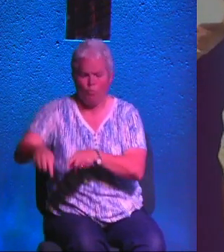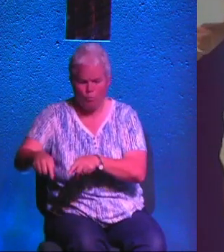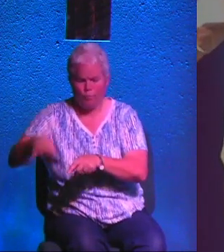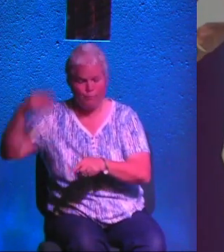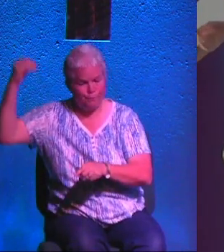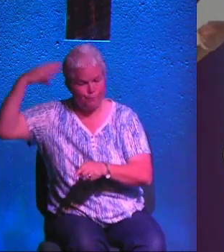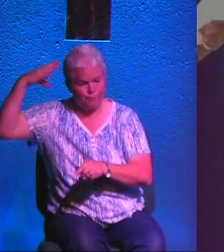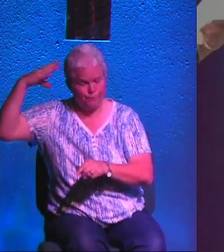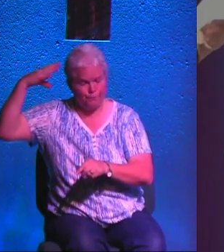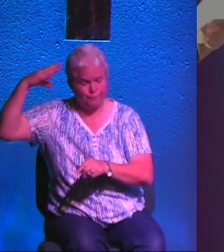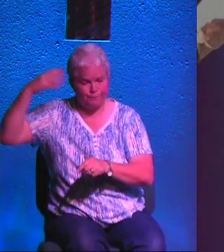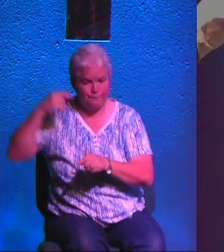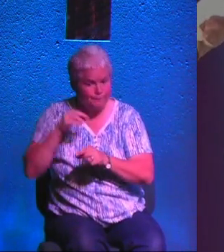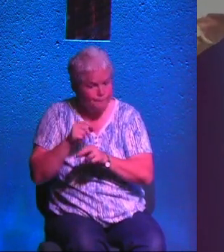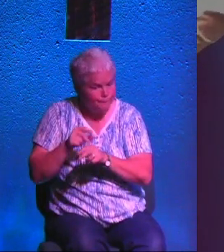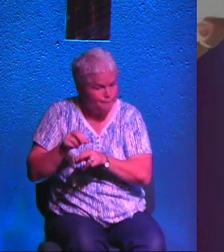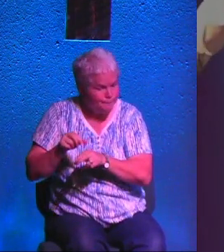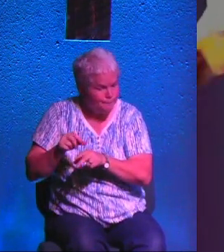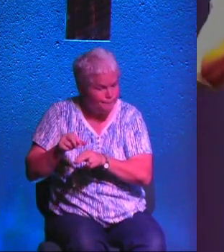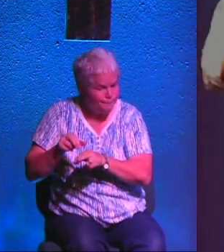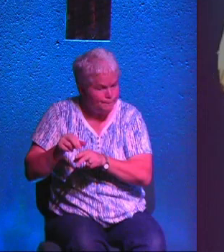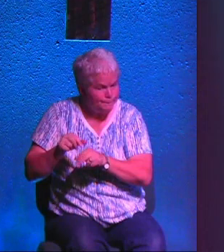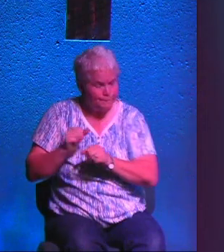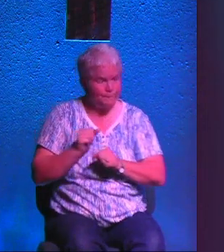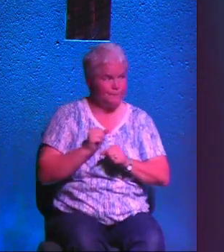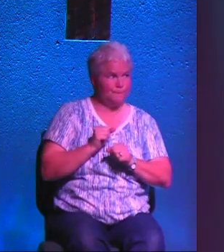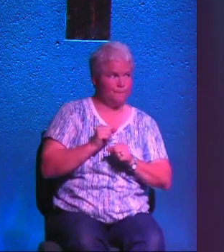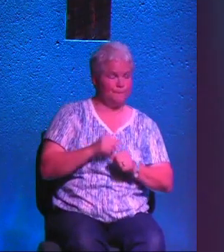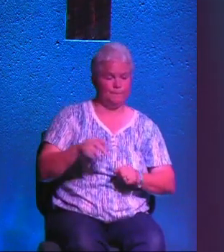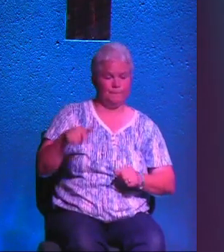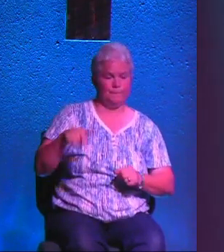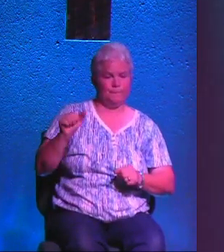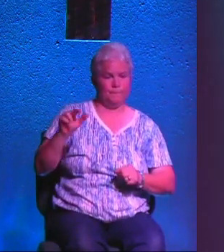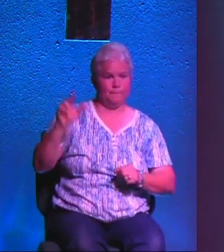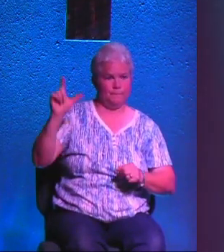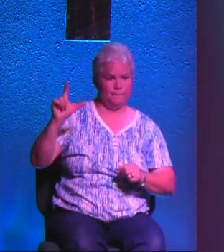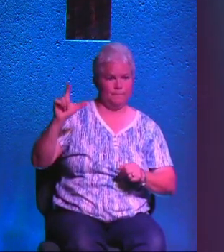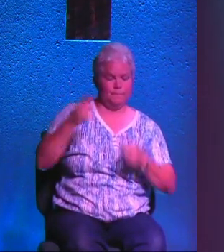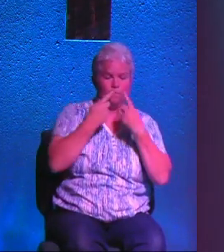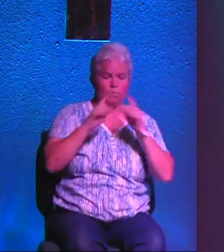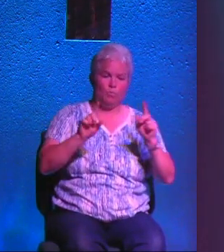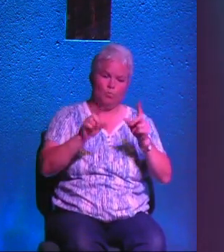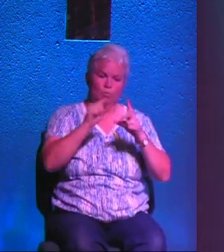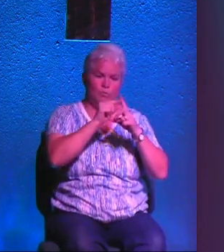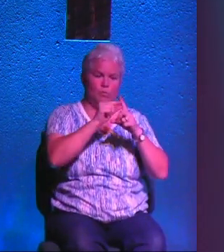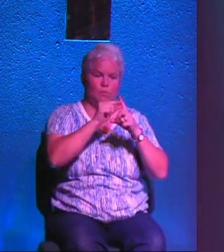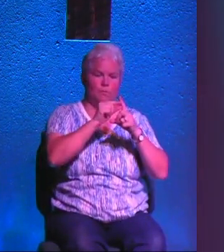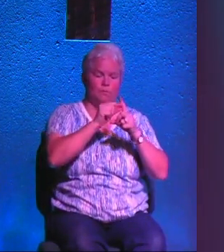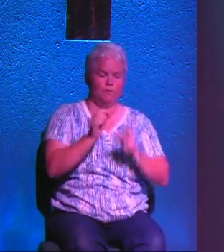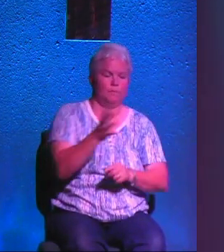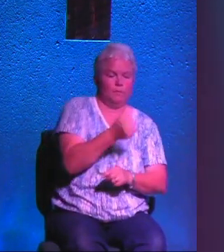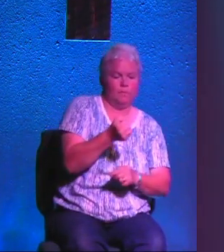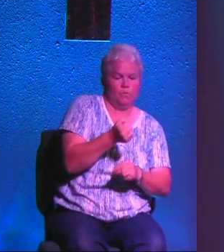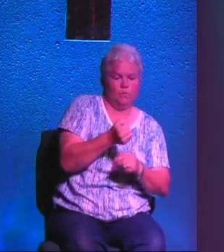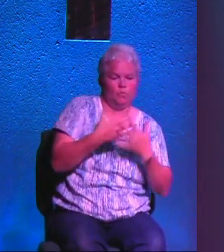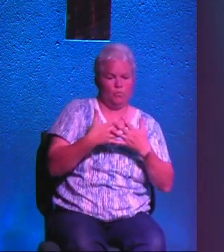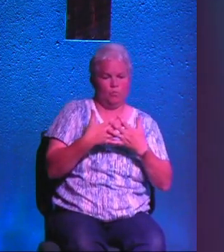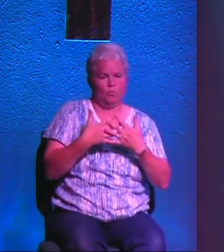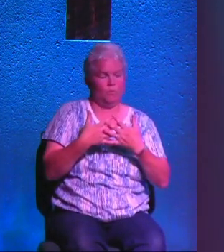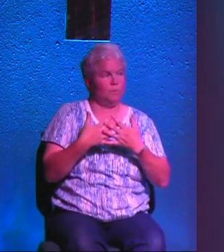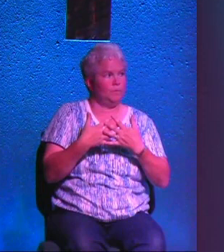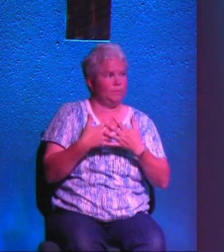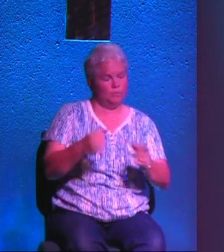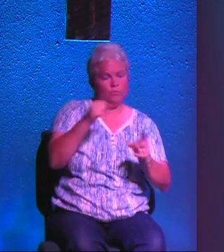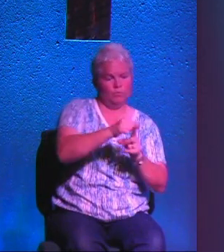grace. I like to flirt with those things, but Paul here is using very different words, right? Take it